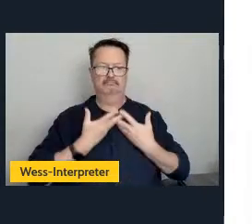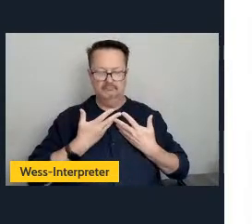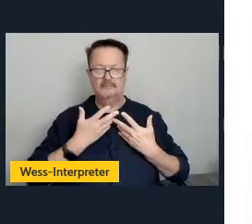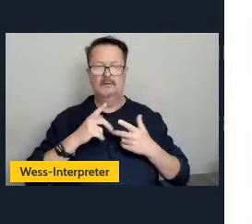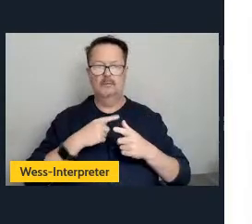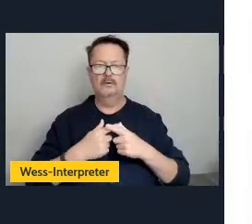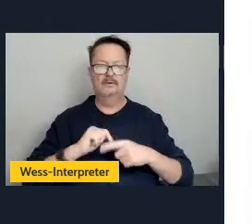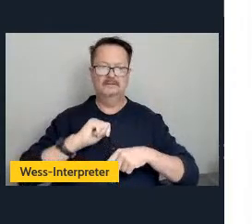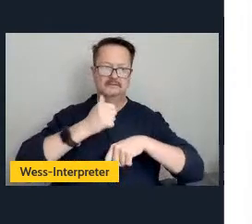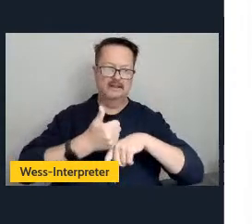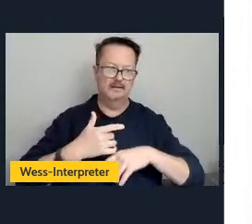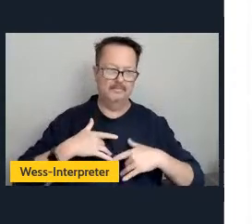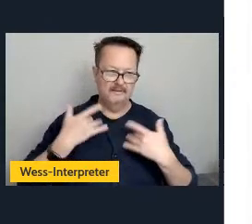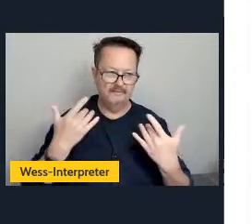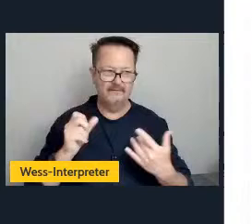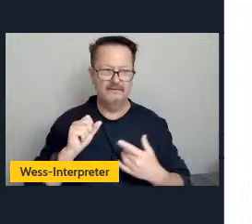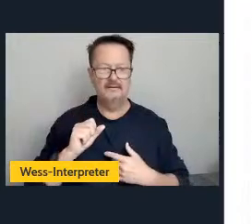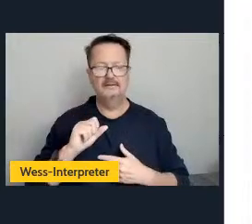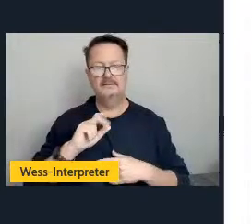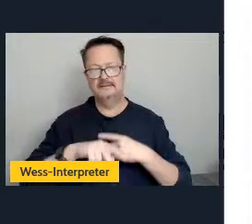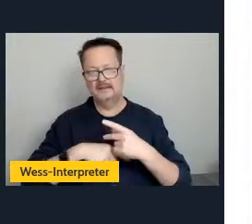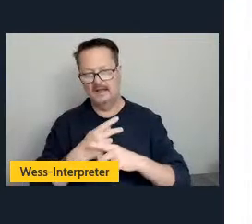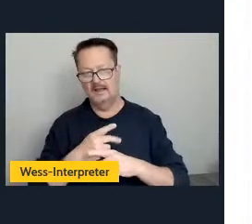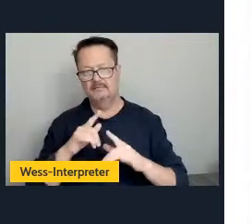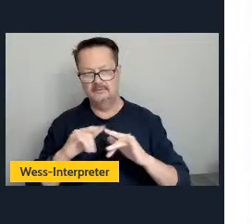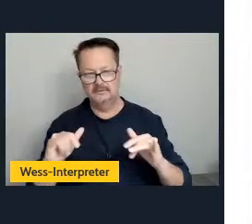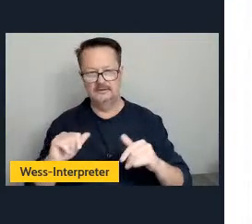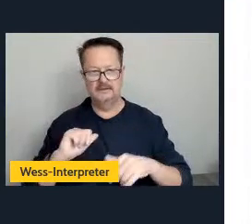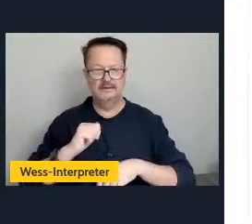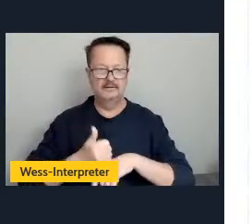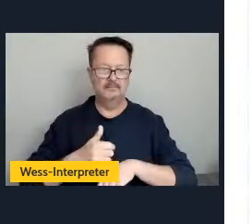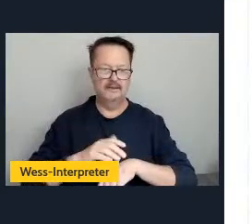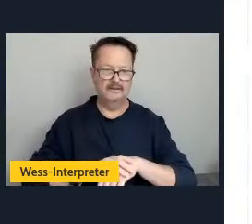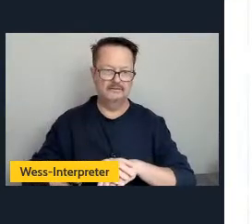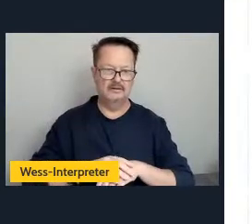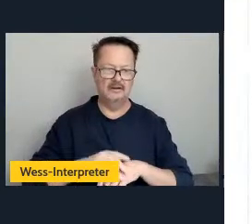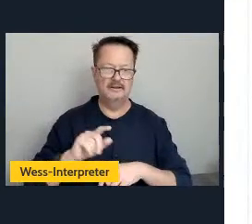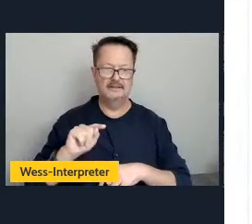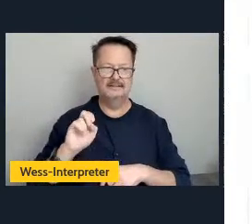and so on accordingly. And it's based off a Terraform module.